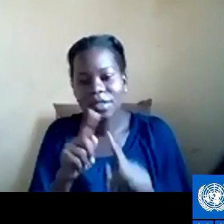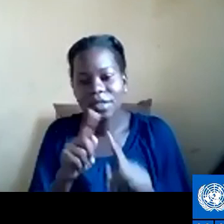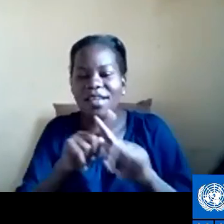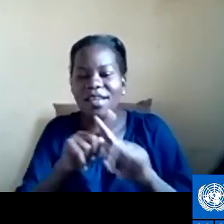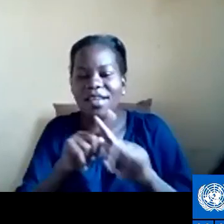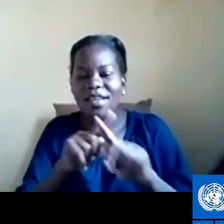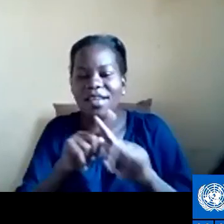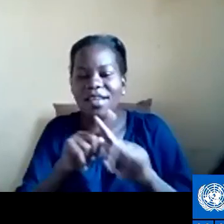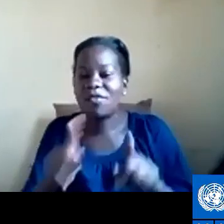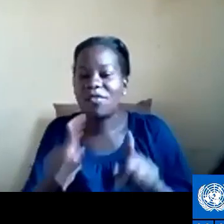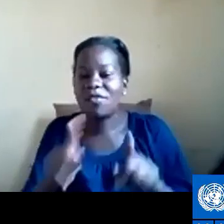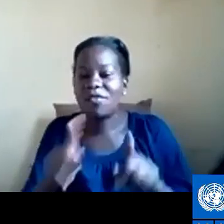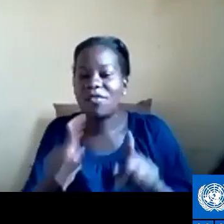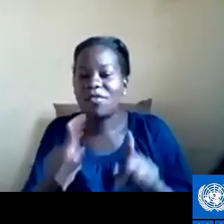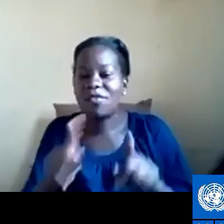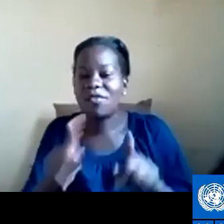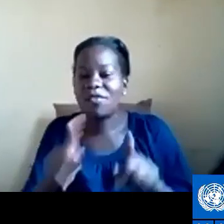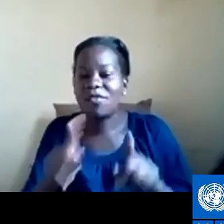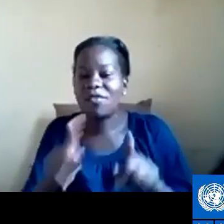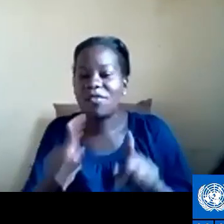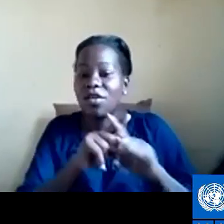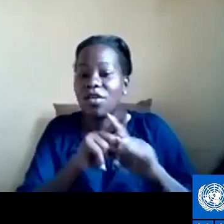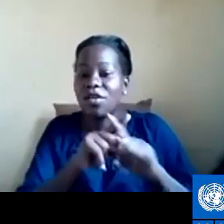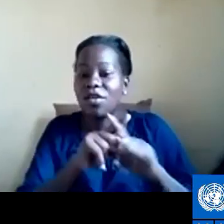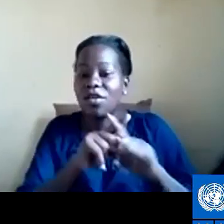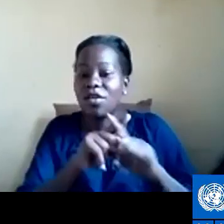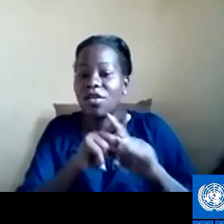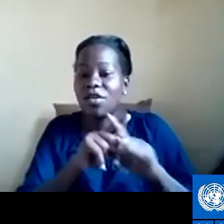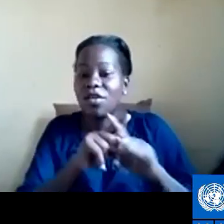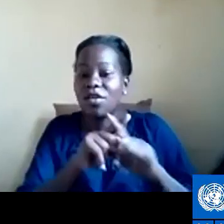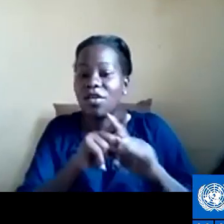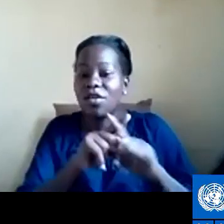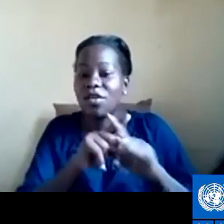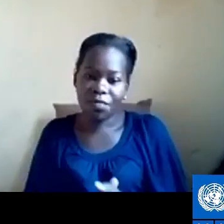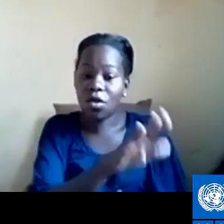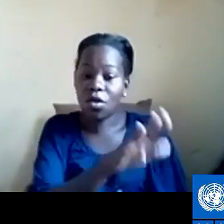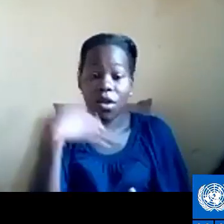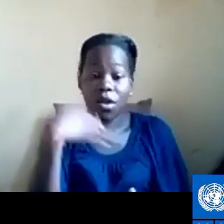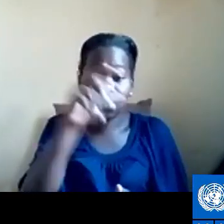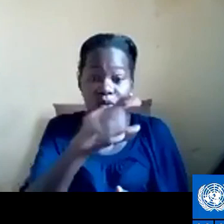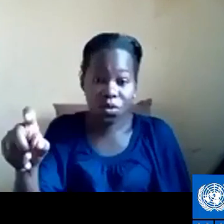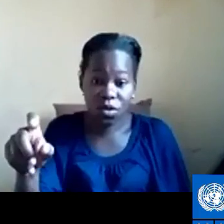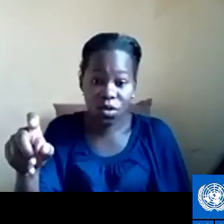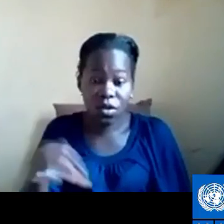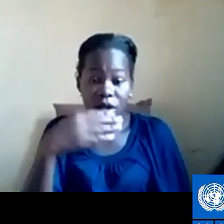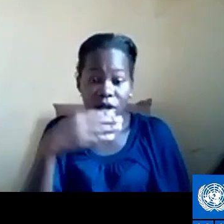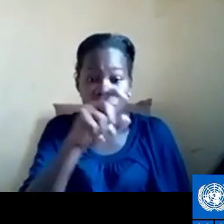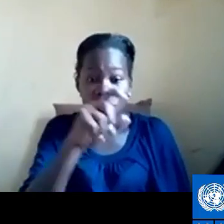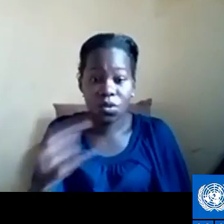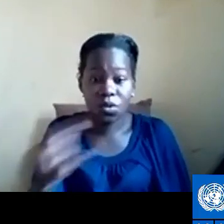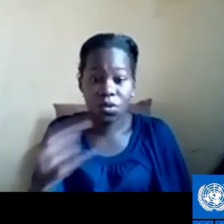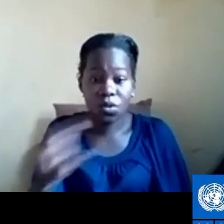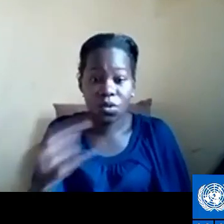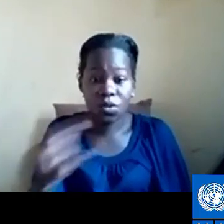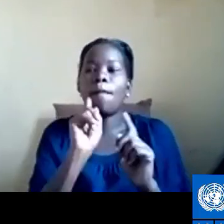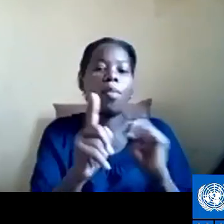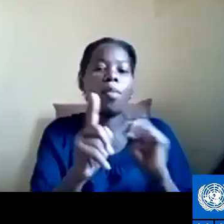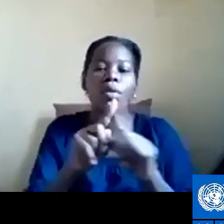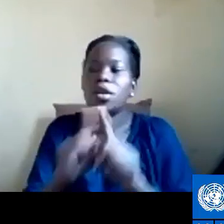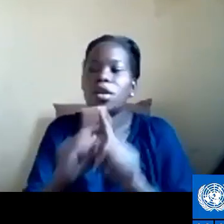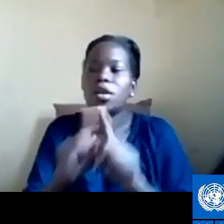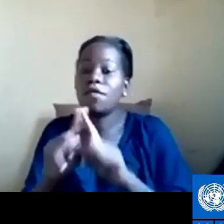call, the whole of next week, the NASE team is going to be going through these ideas and we'll be reaching out to almost every